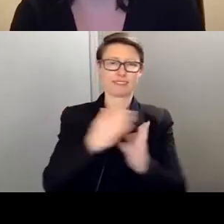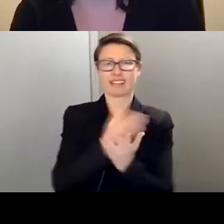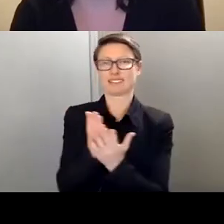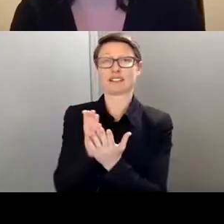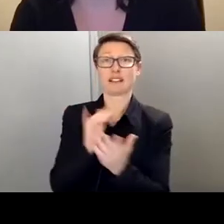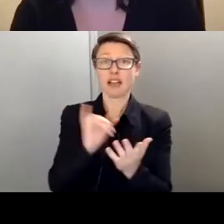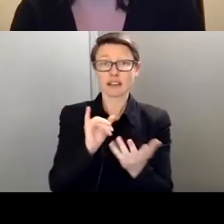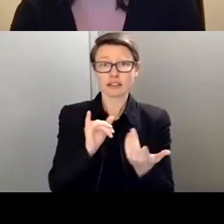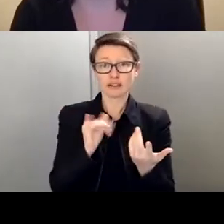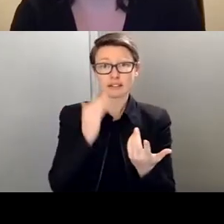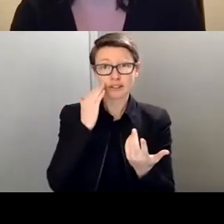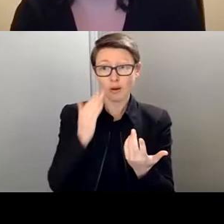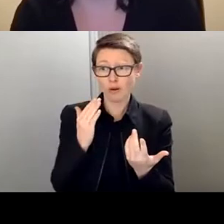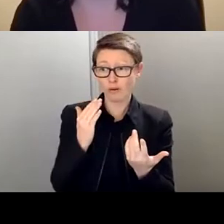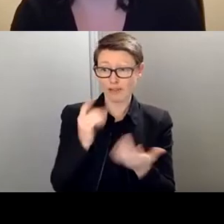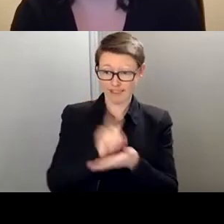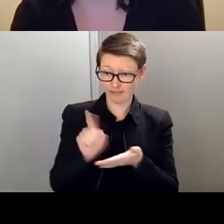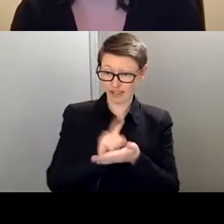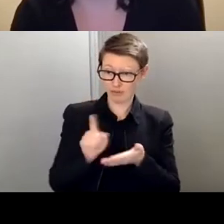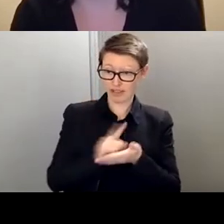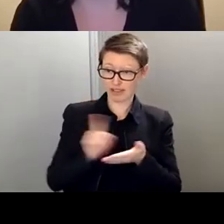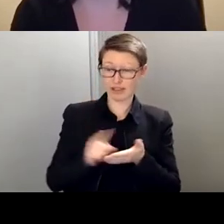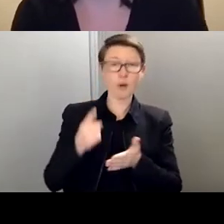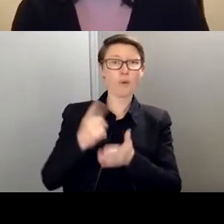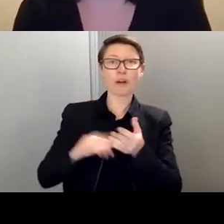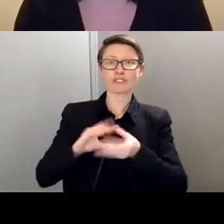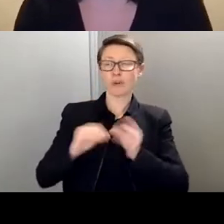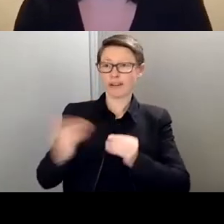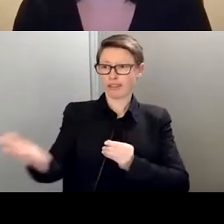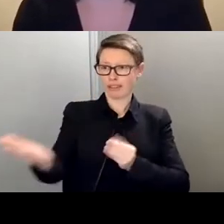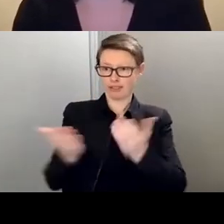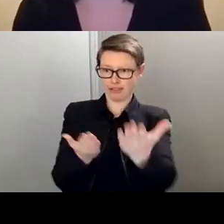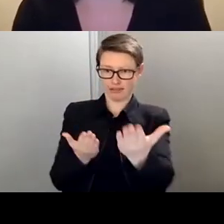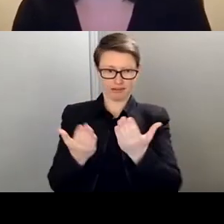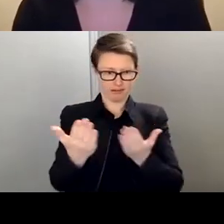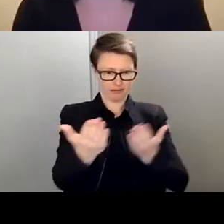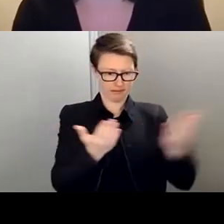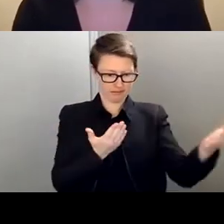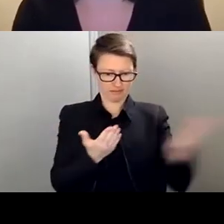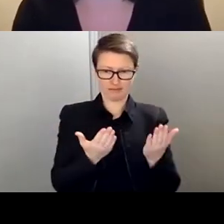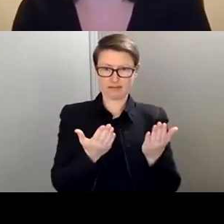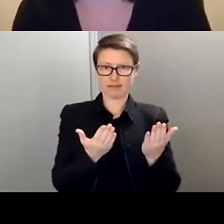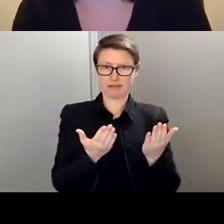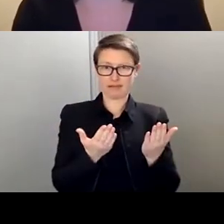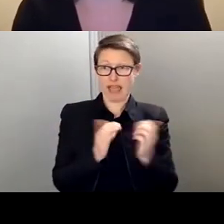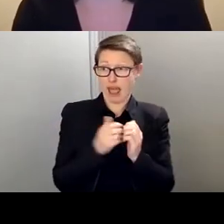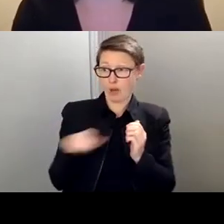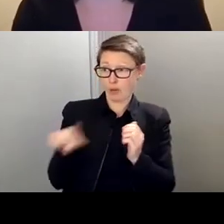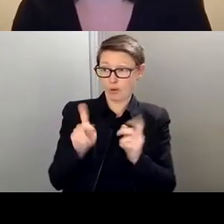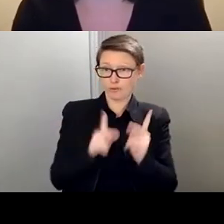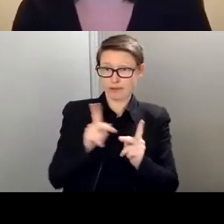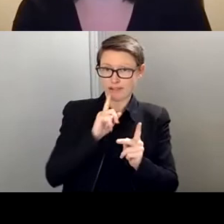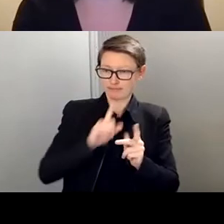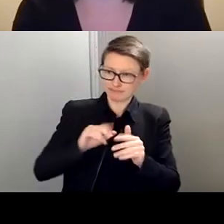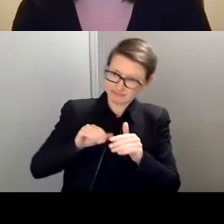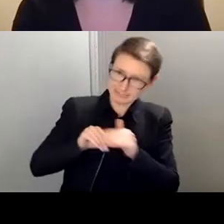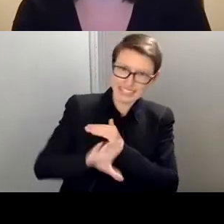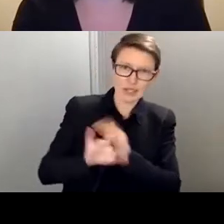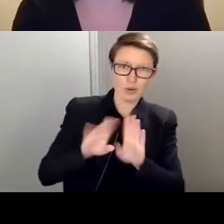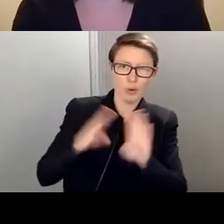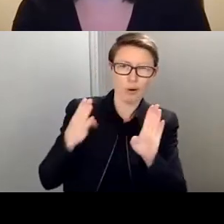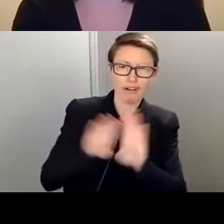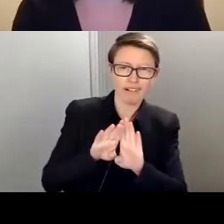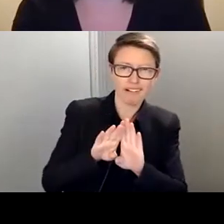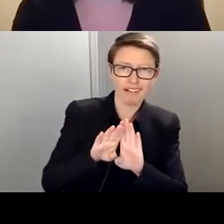hearing week to week? How are those people getting in the door in the first place? How am I able to get those